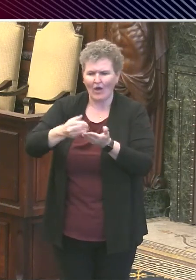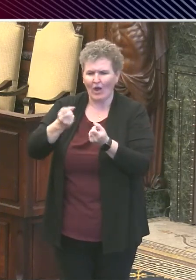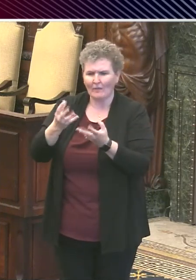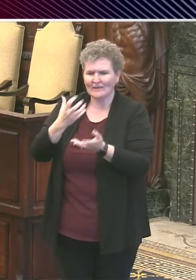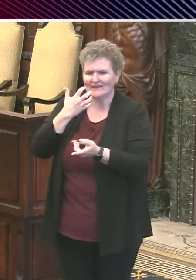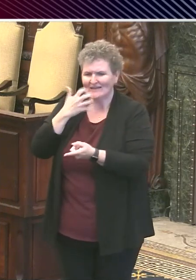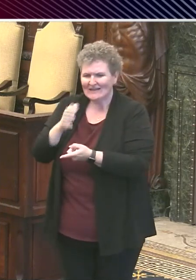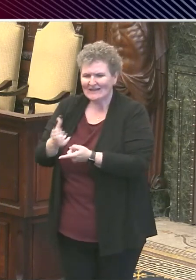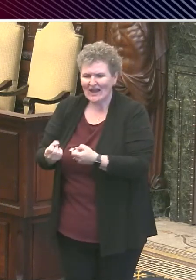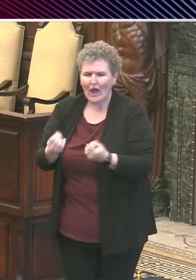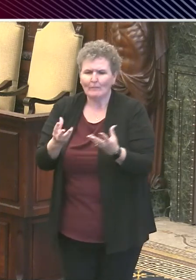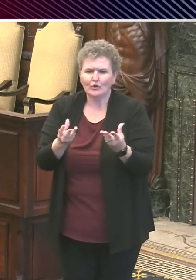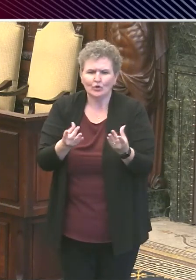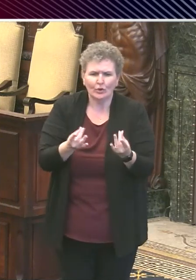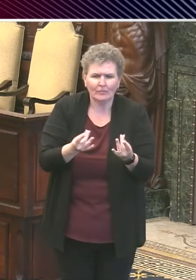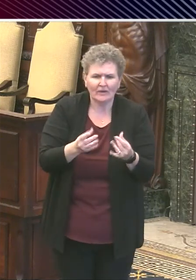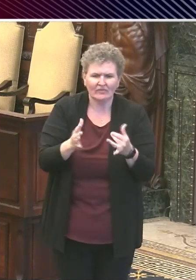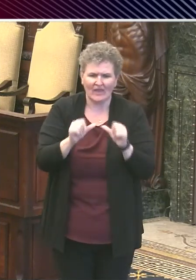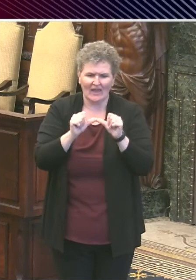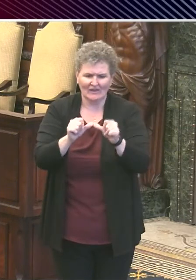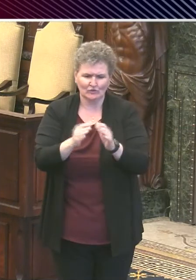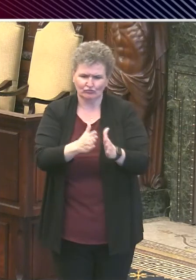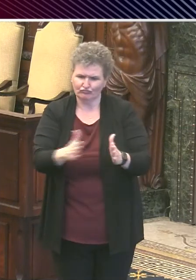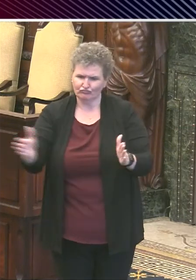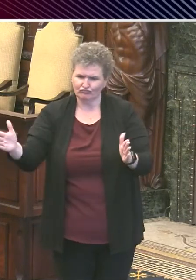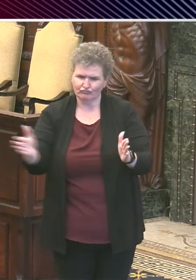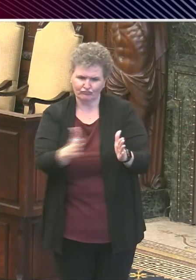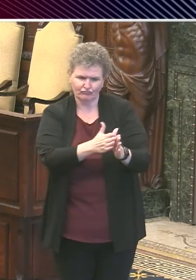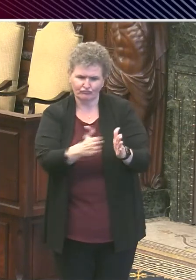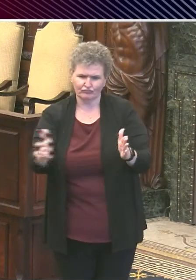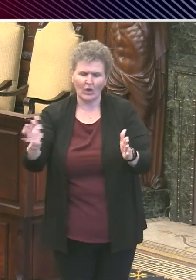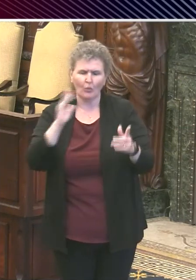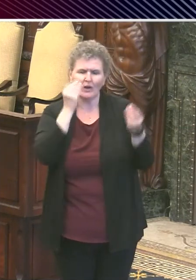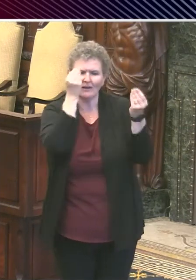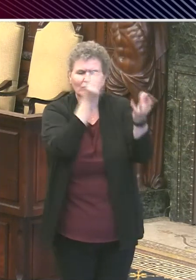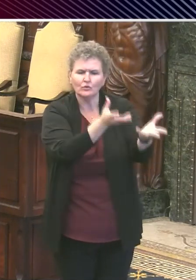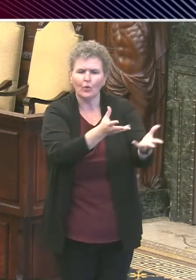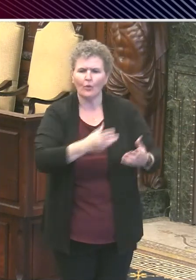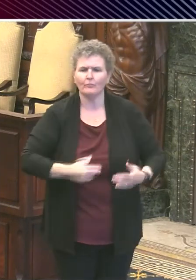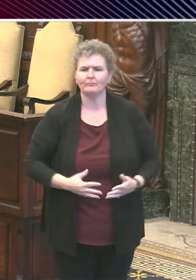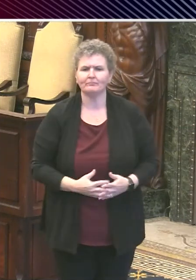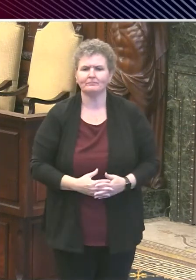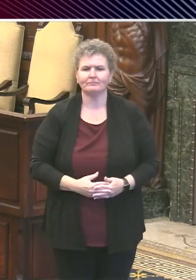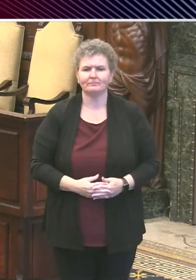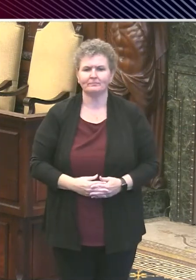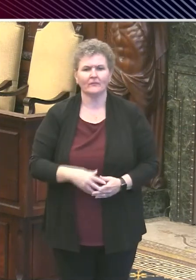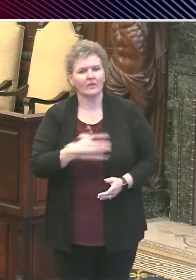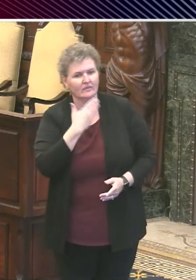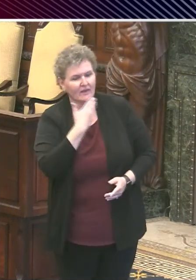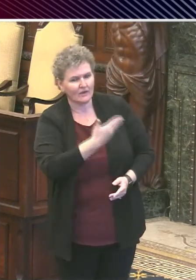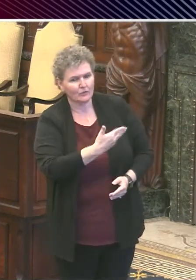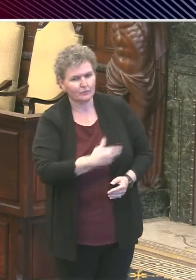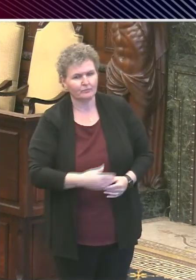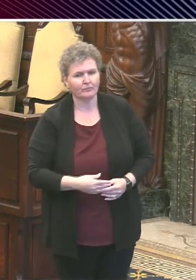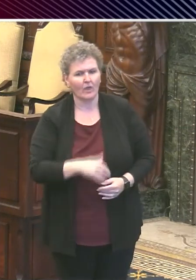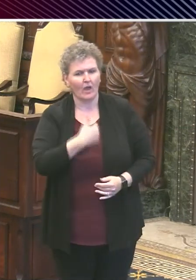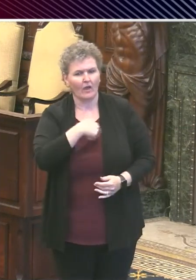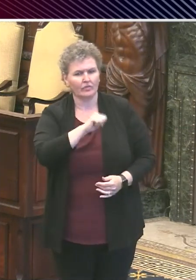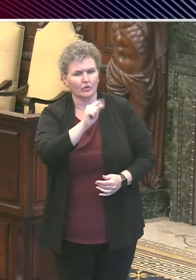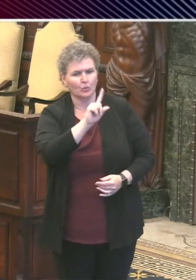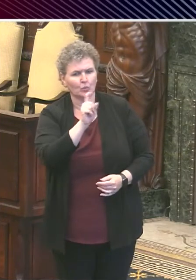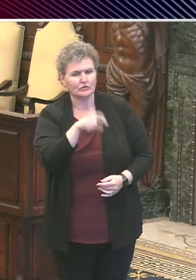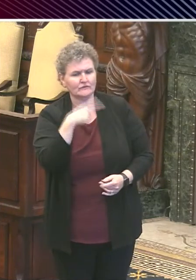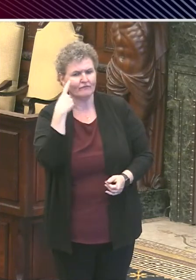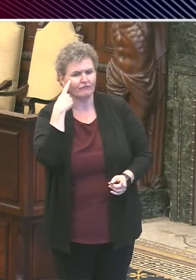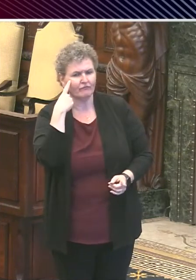also the duration. Thank you. Yeah, I look forward to that response in that case. This is a question, I don't know,